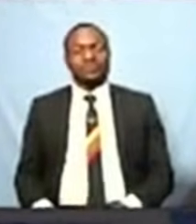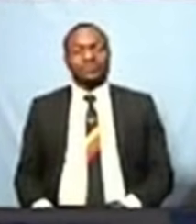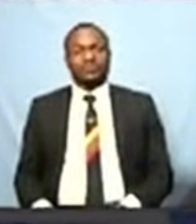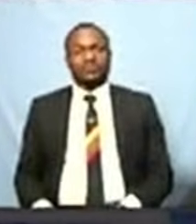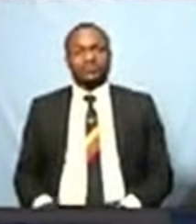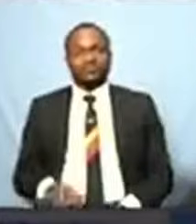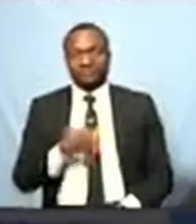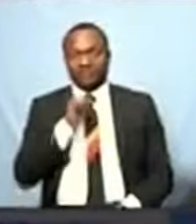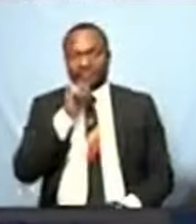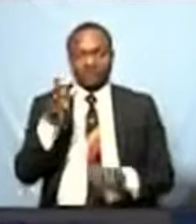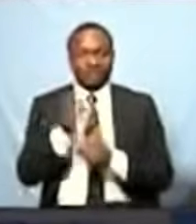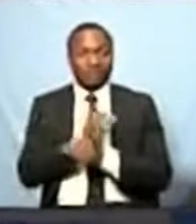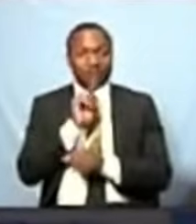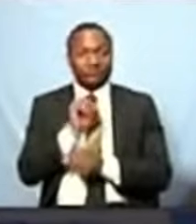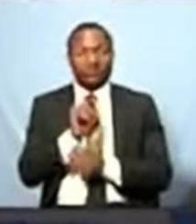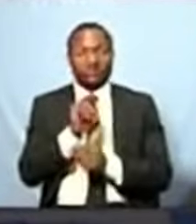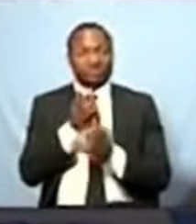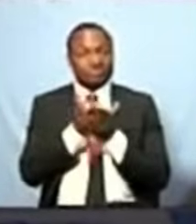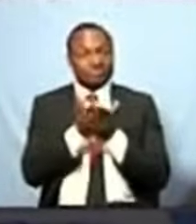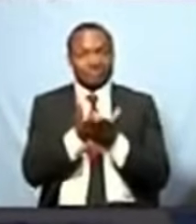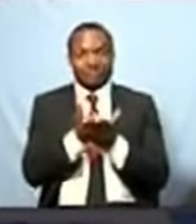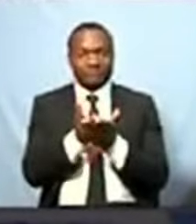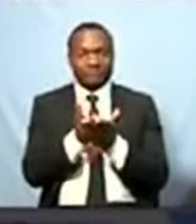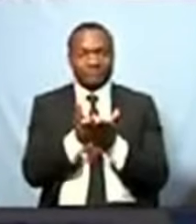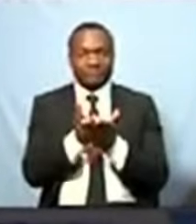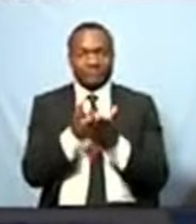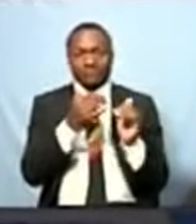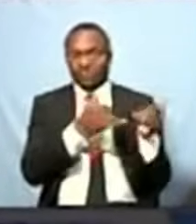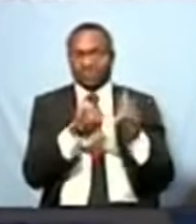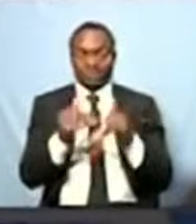do not take your submission for granted. It forms part of